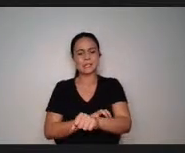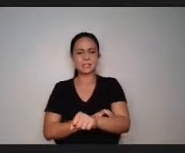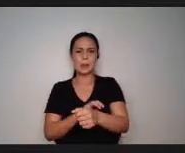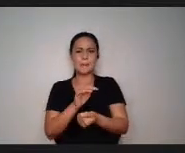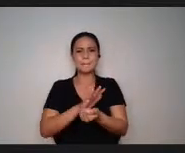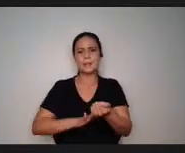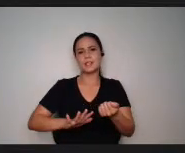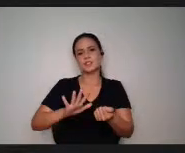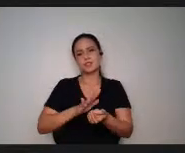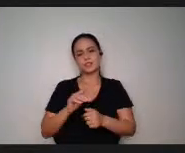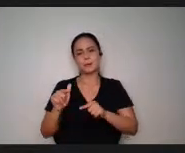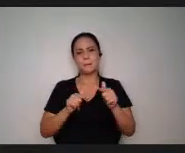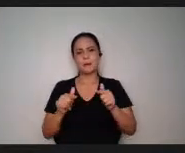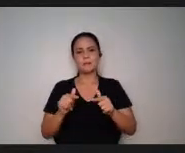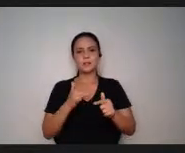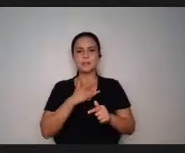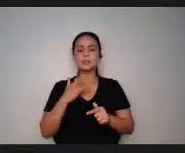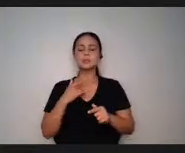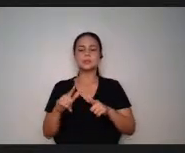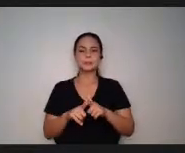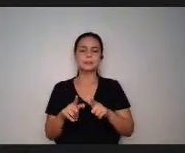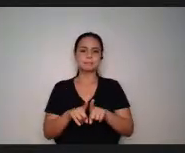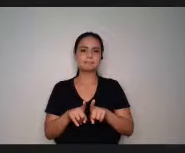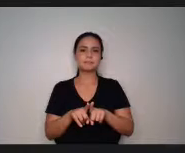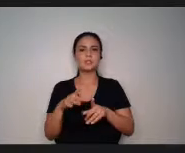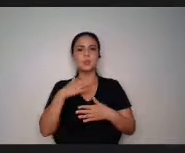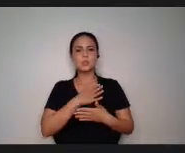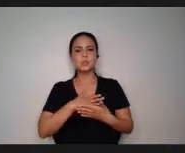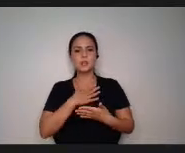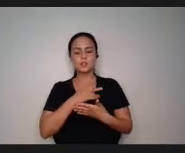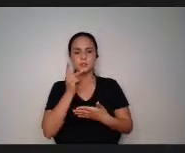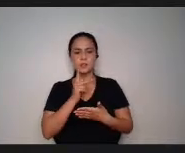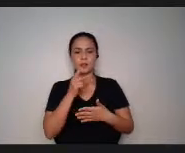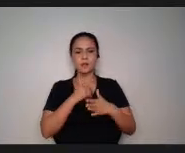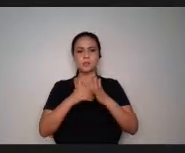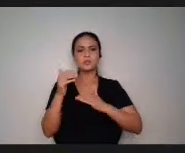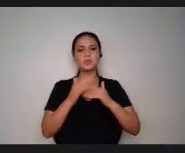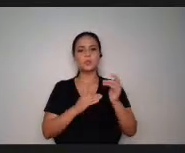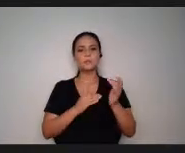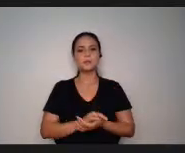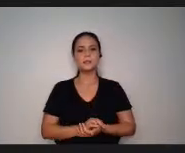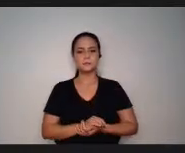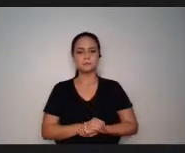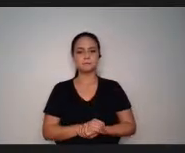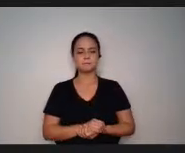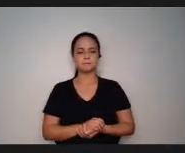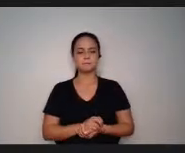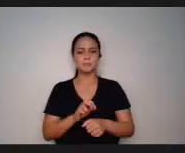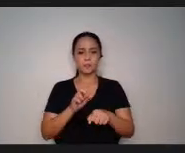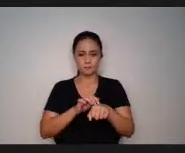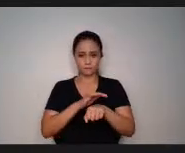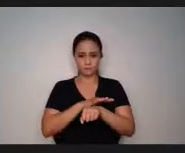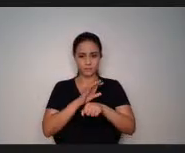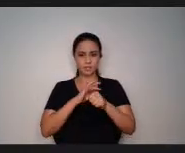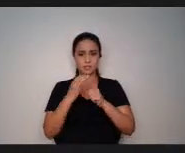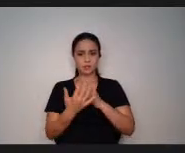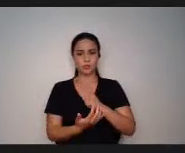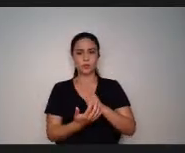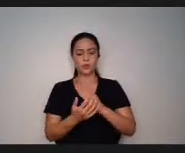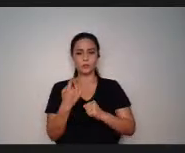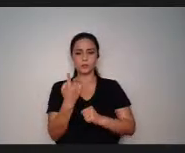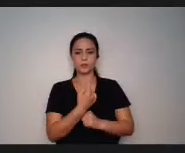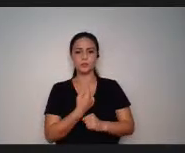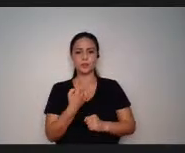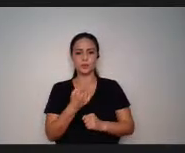So I want to talk about COVID-19. I'm sure we've all been thinking and talking about it a lot for the last year and a half.